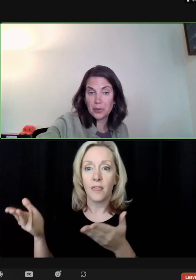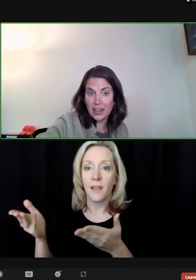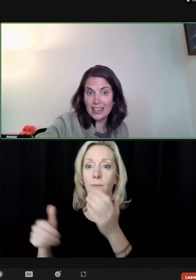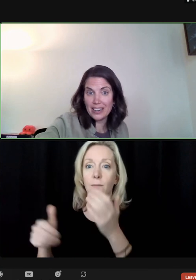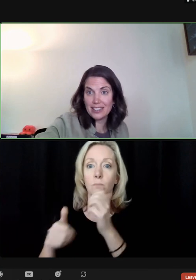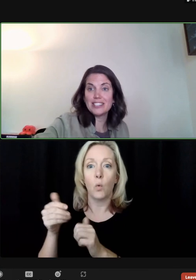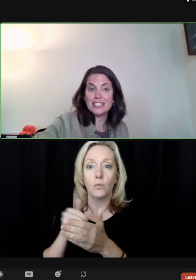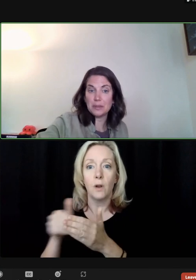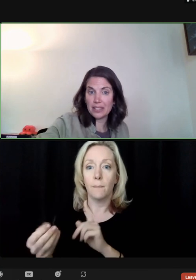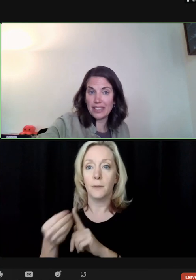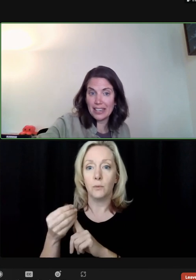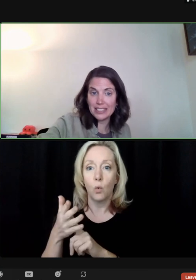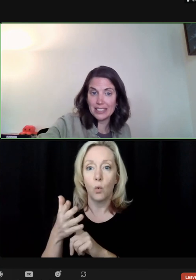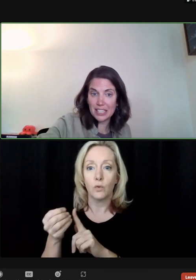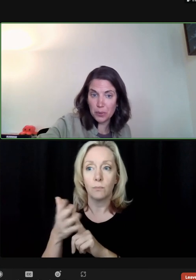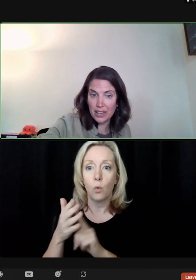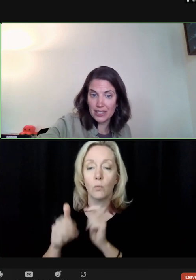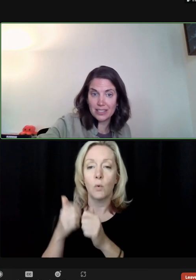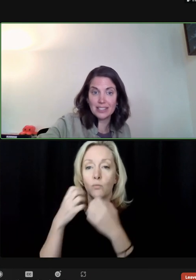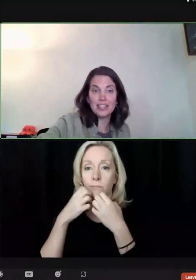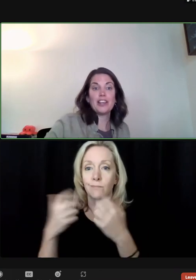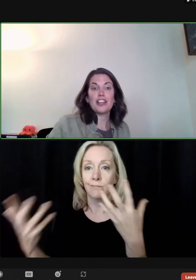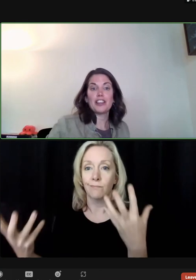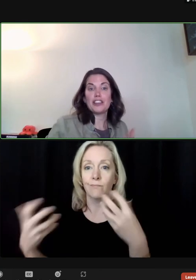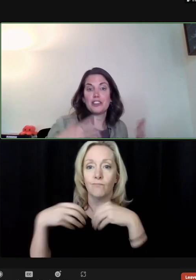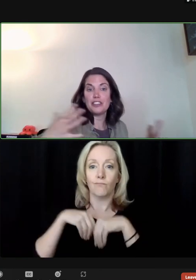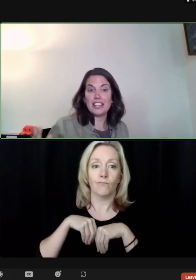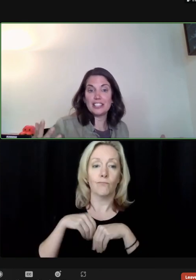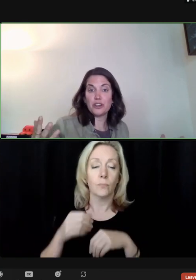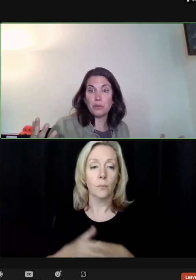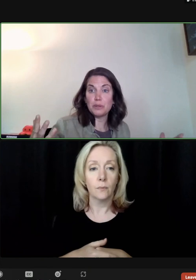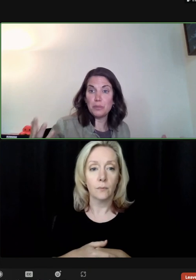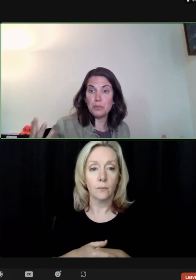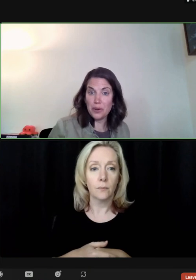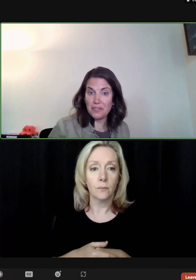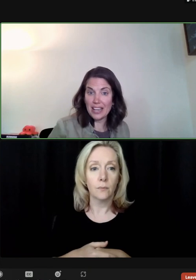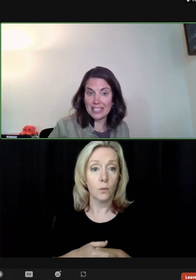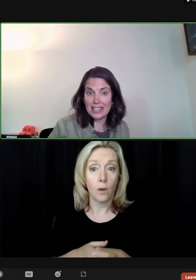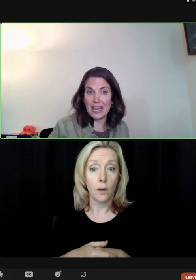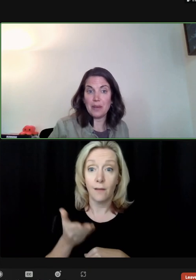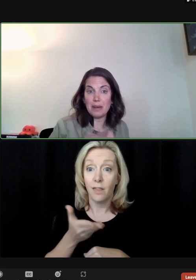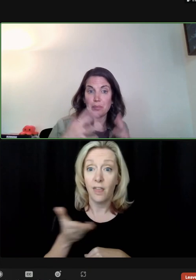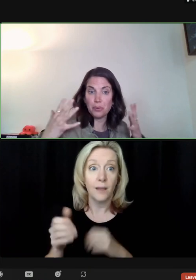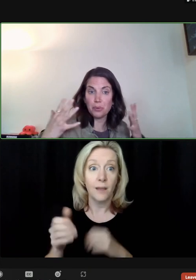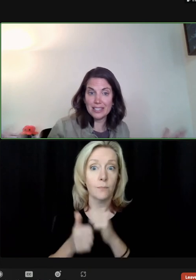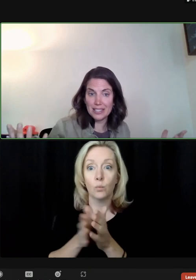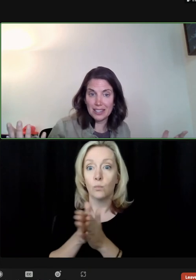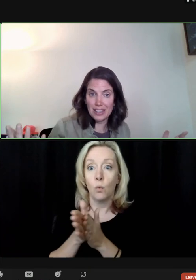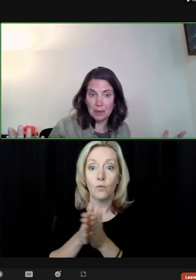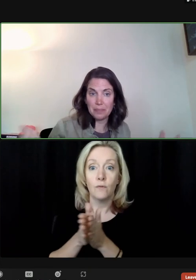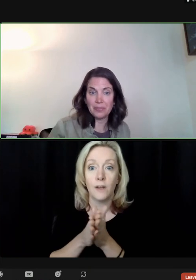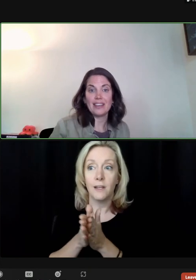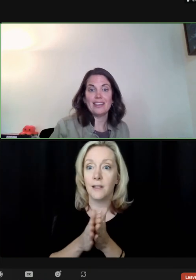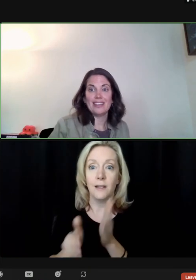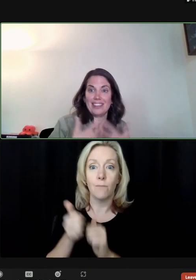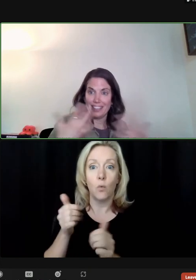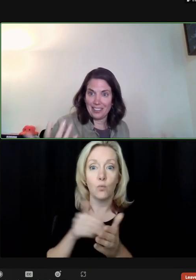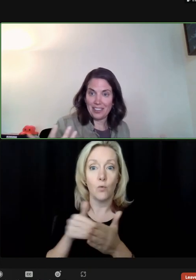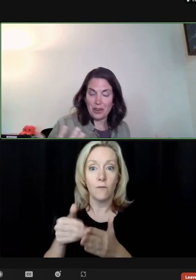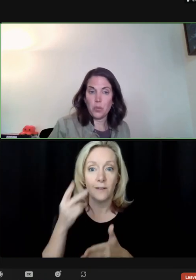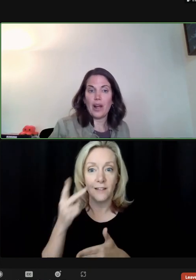individual, right? Typically, kids express the things that are most motivating to them and present to